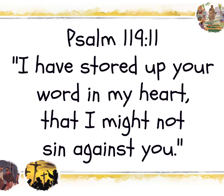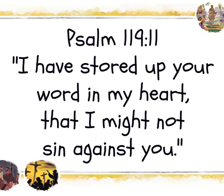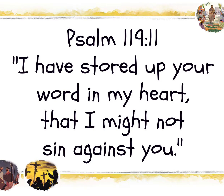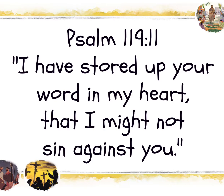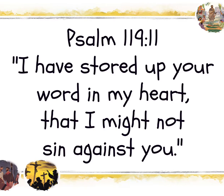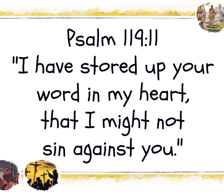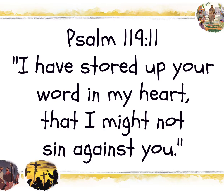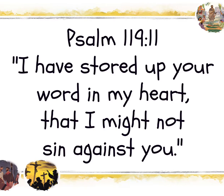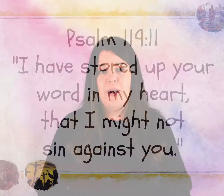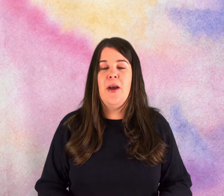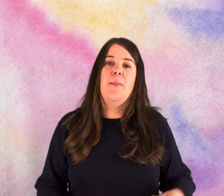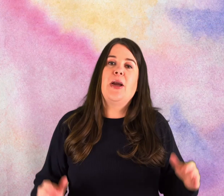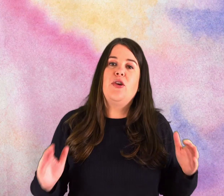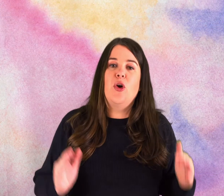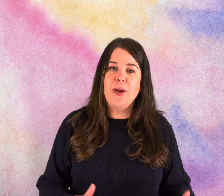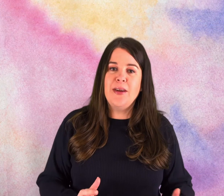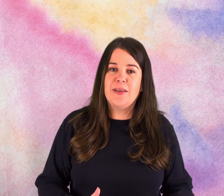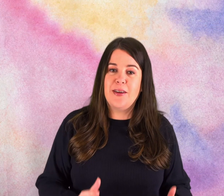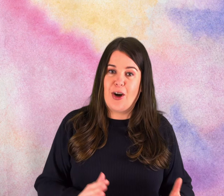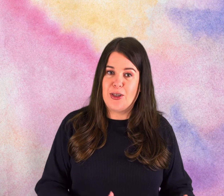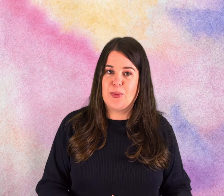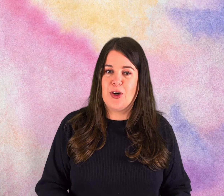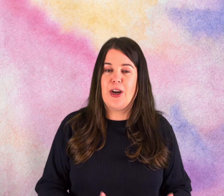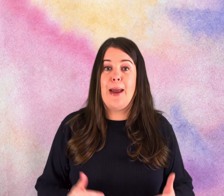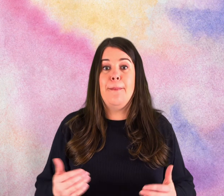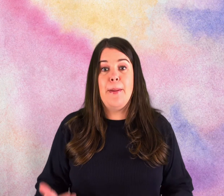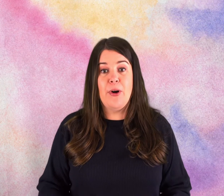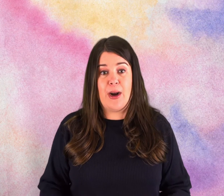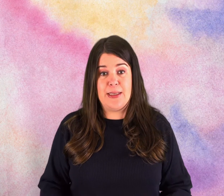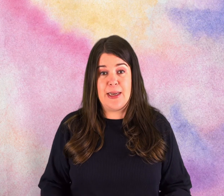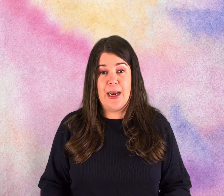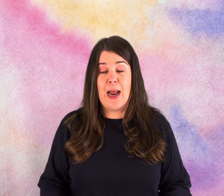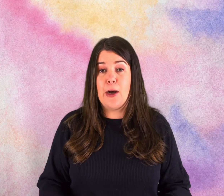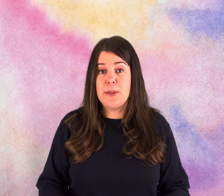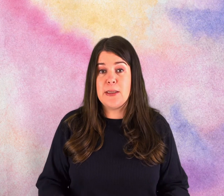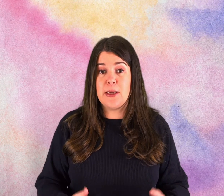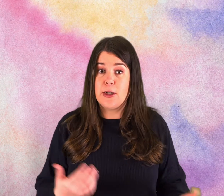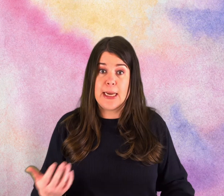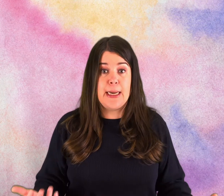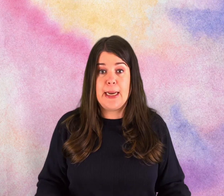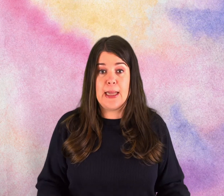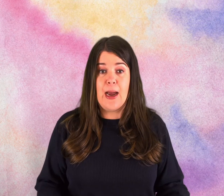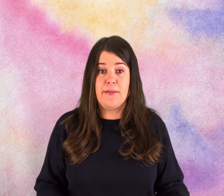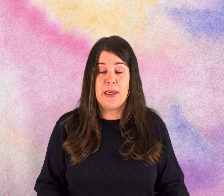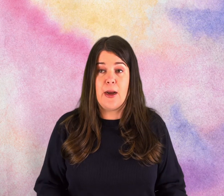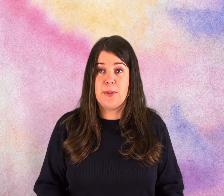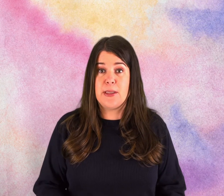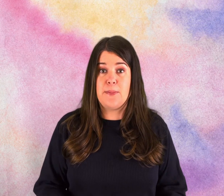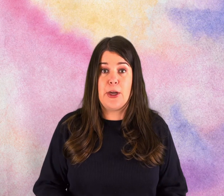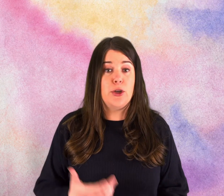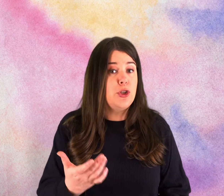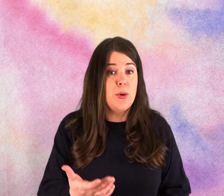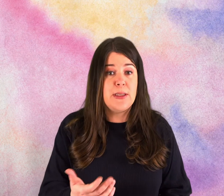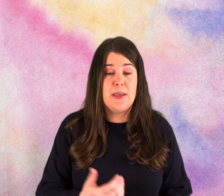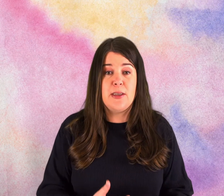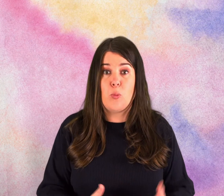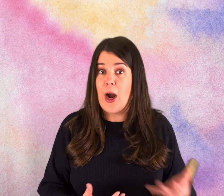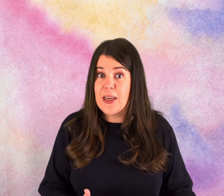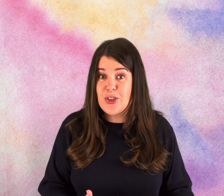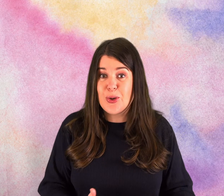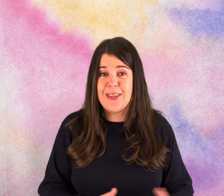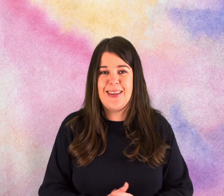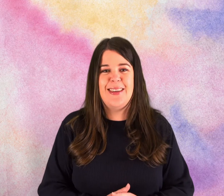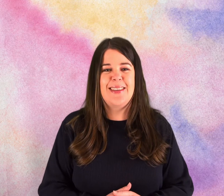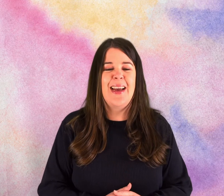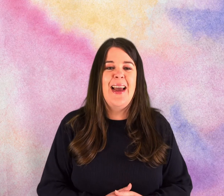might not sin against you." By knowing God's word and memorizing it, it helps us in our day-to-day lives. It helps us make good choices,